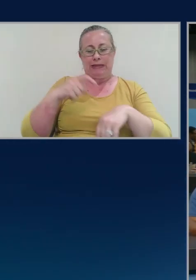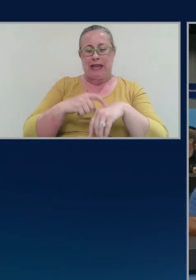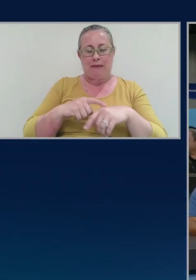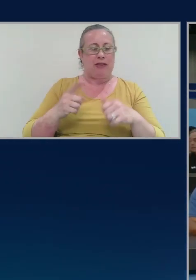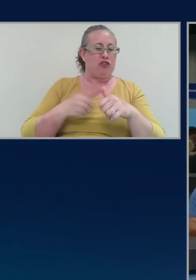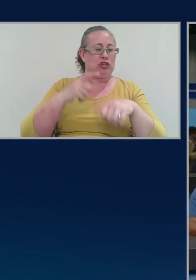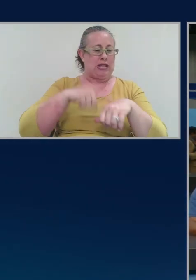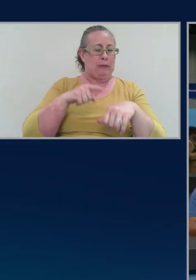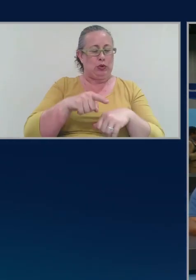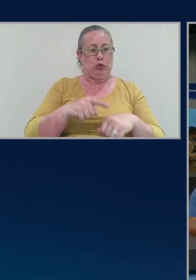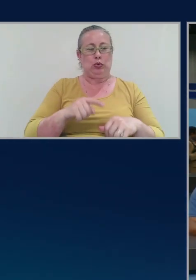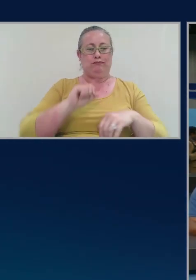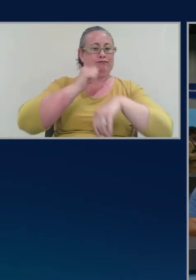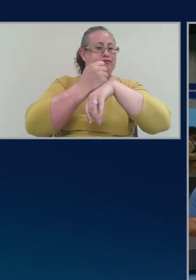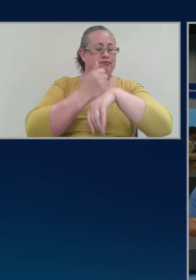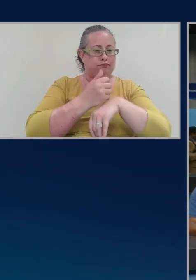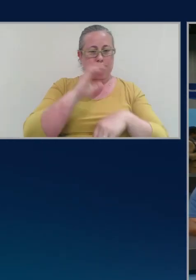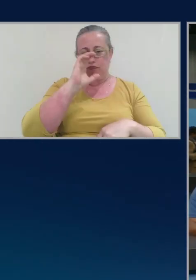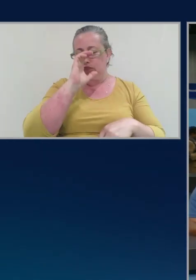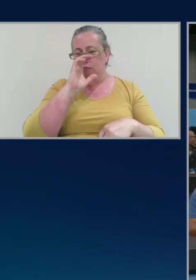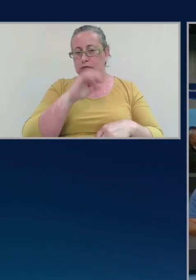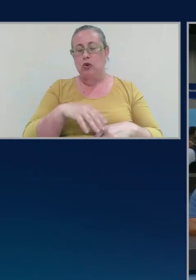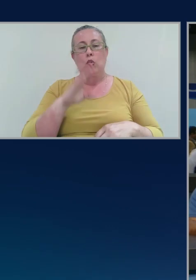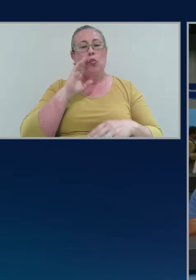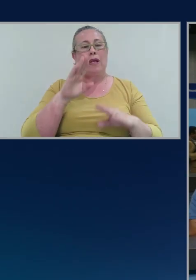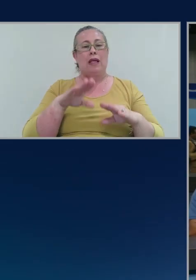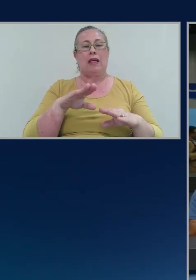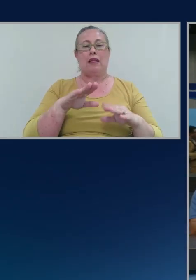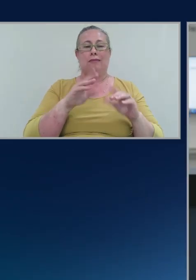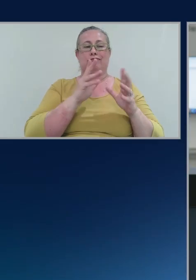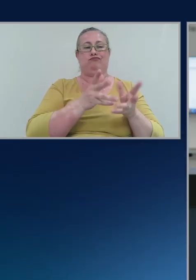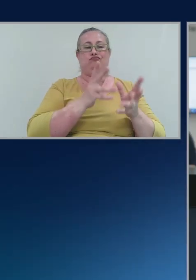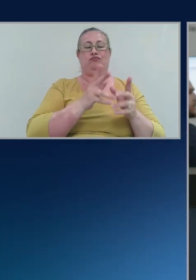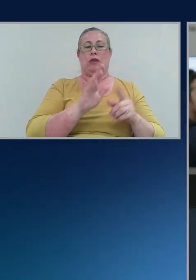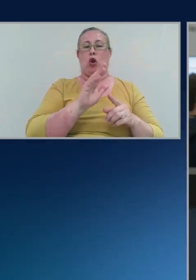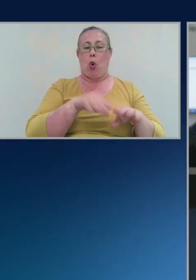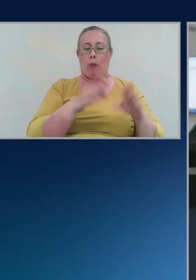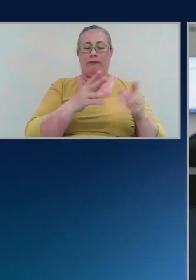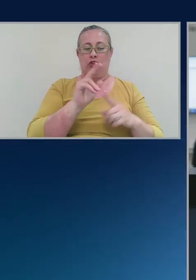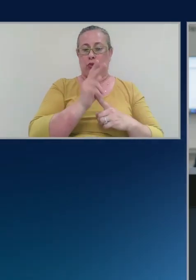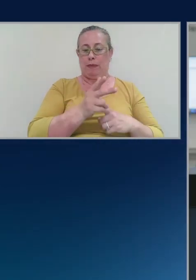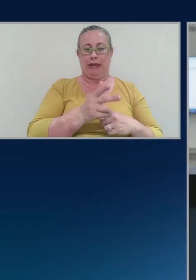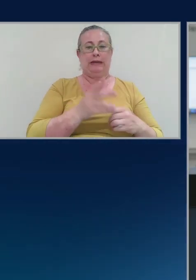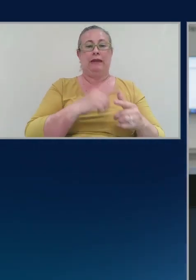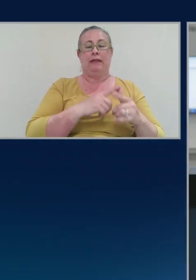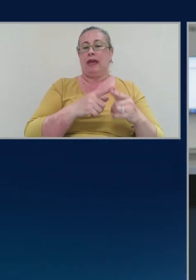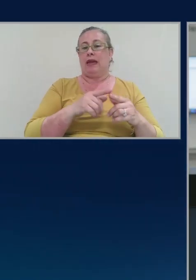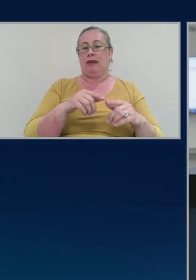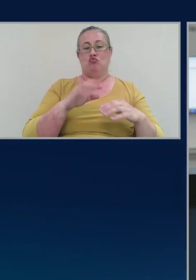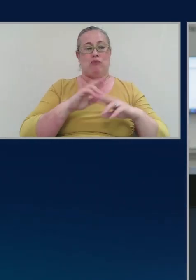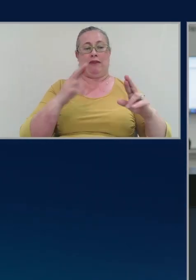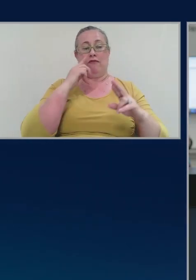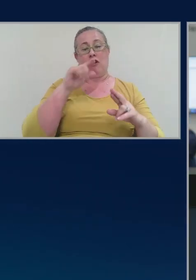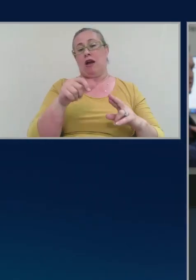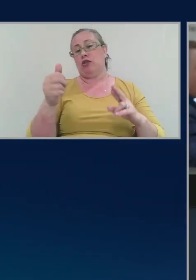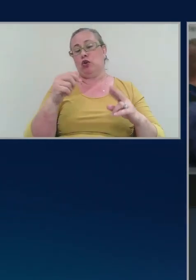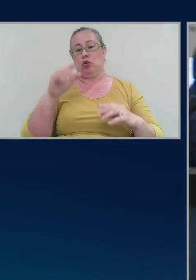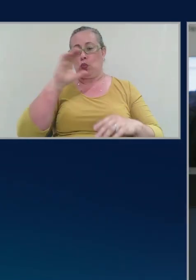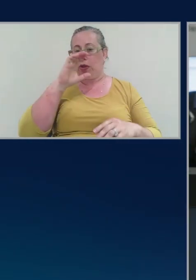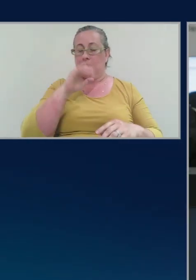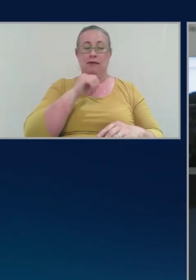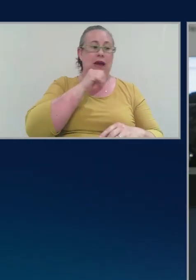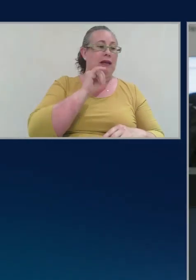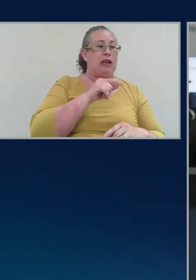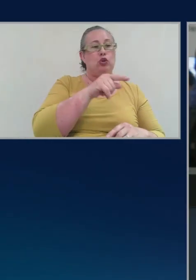that's fine. Right? And then we hold it open for 3 minutes, so we are ready for any other queries that you might run immediately. Oh, right? Okay. So it's not like you run a query,